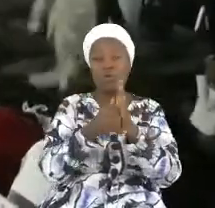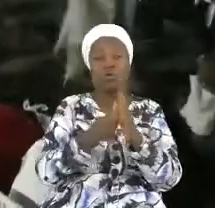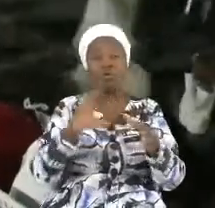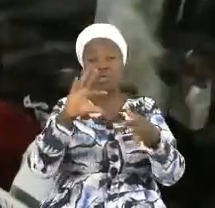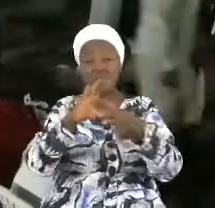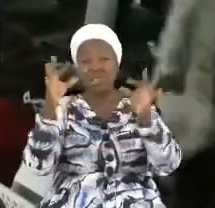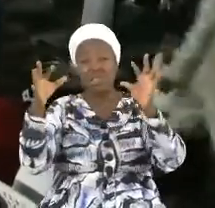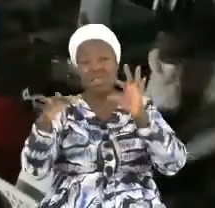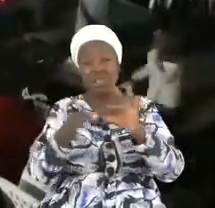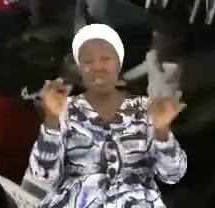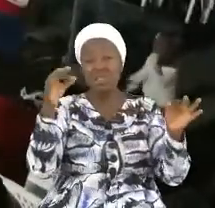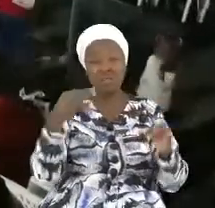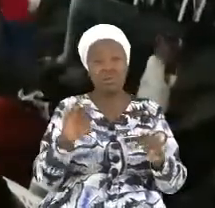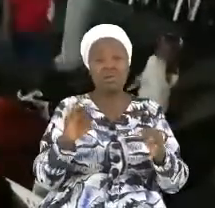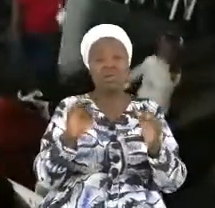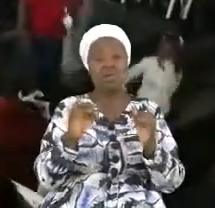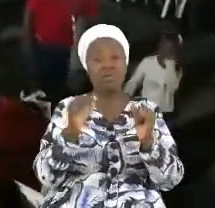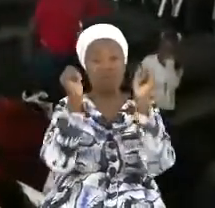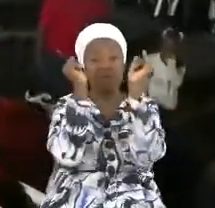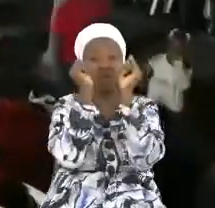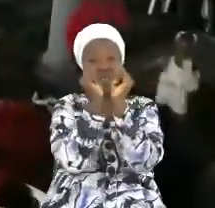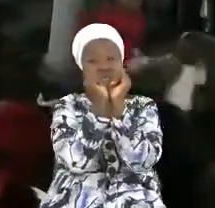that bind you.